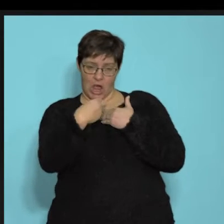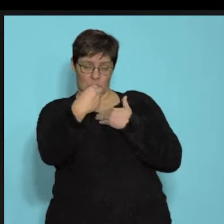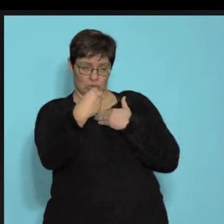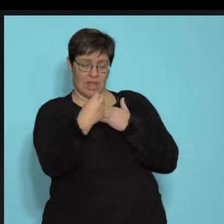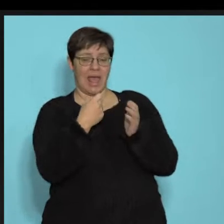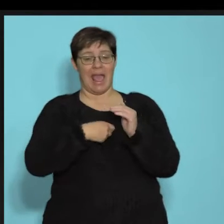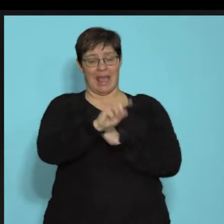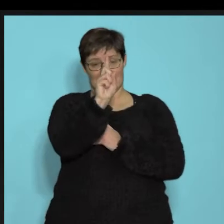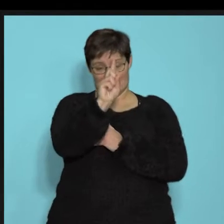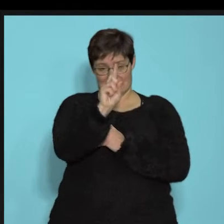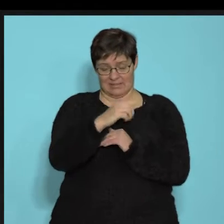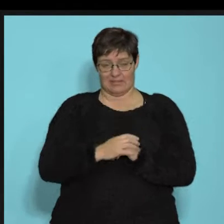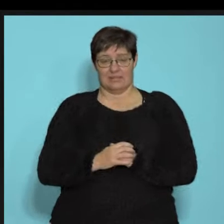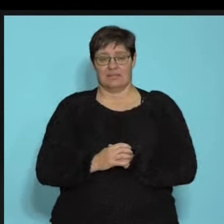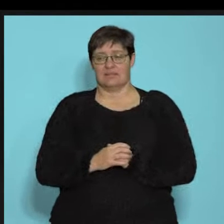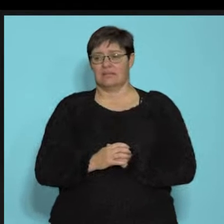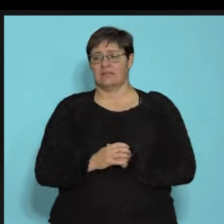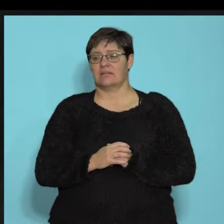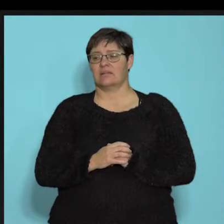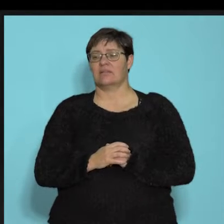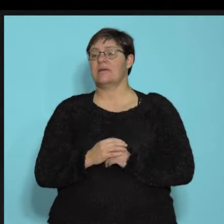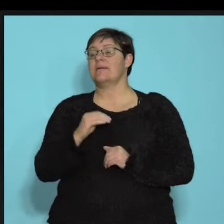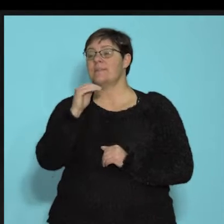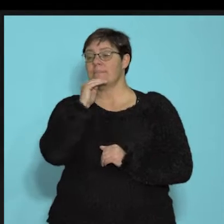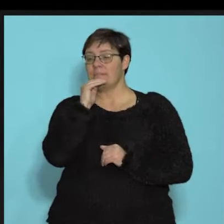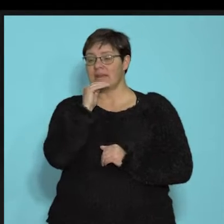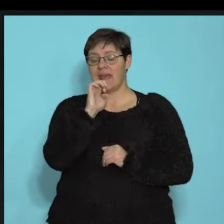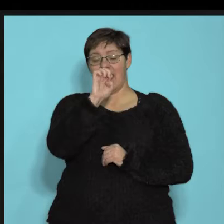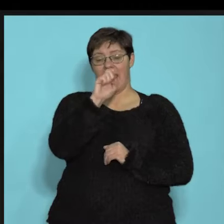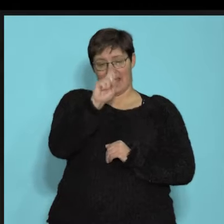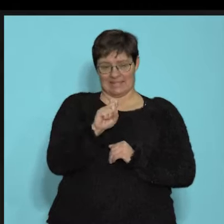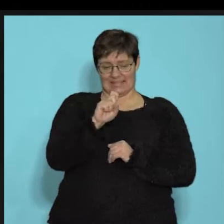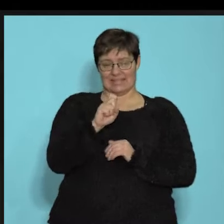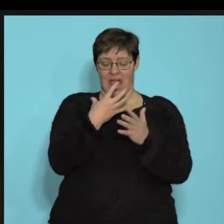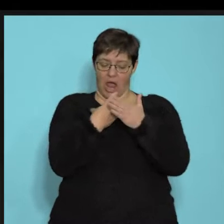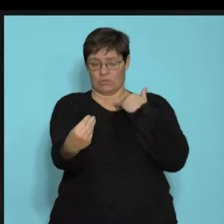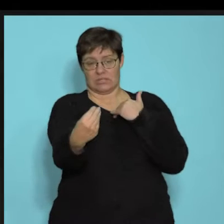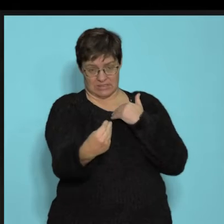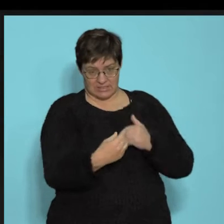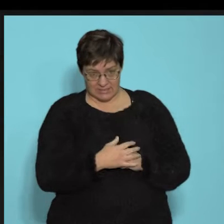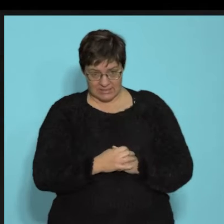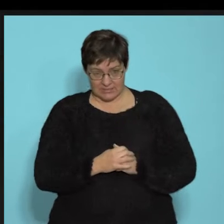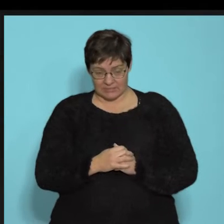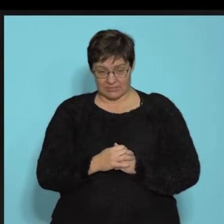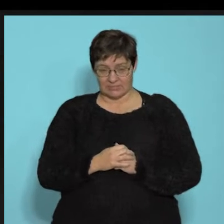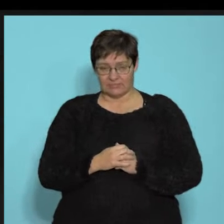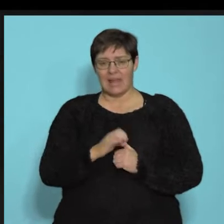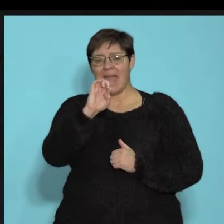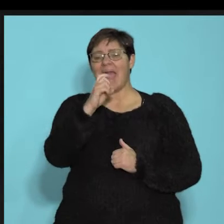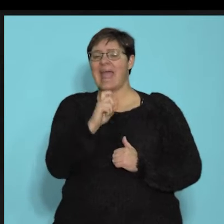That was expelled means, right? To go out. And that is going to be exit, get out, all